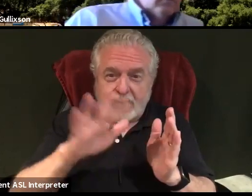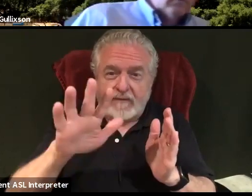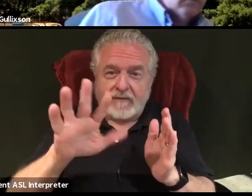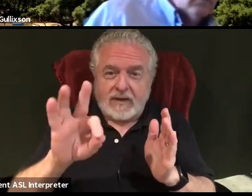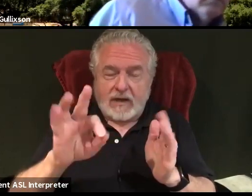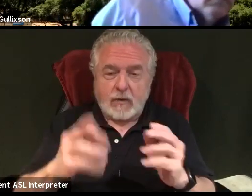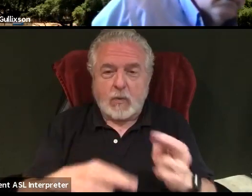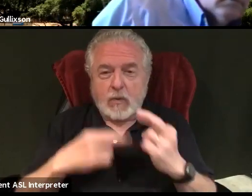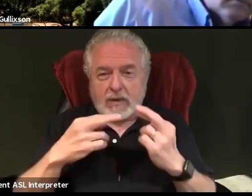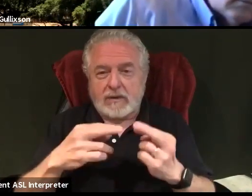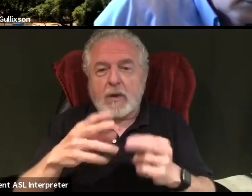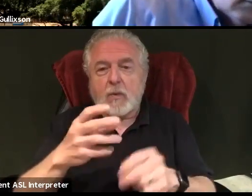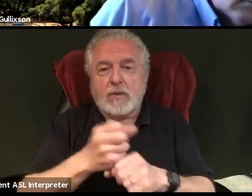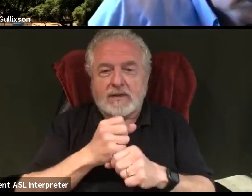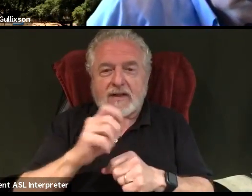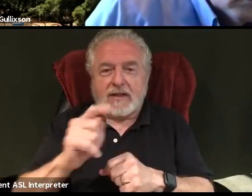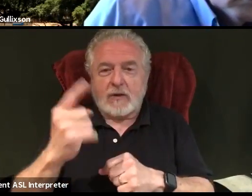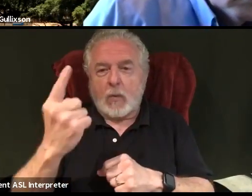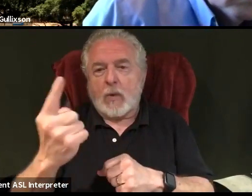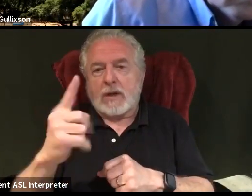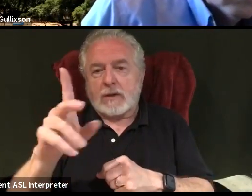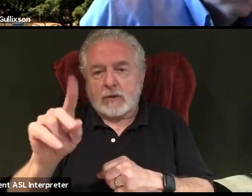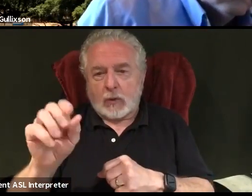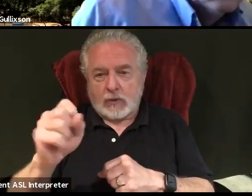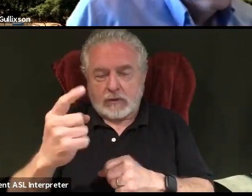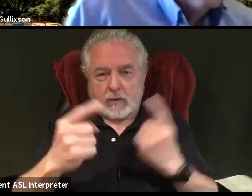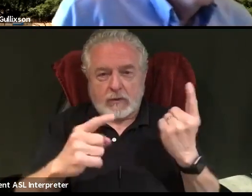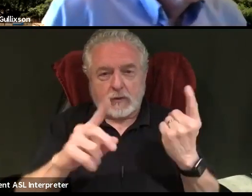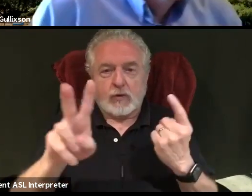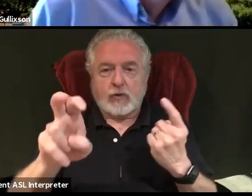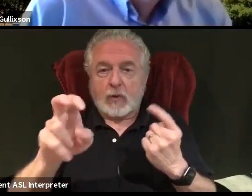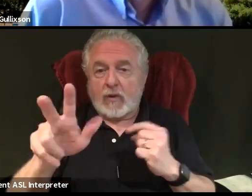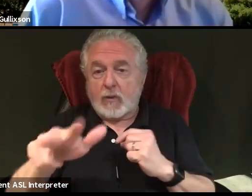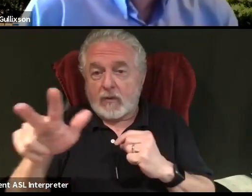293,059 residents have received at least one dose, while